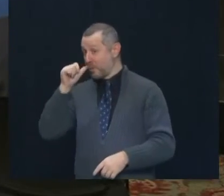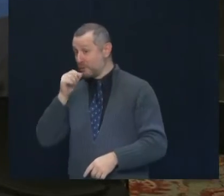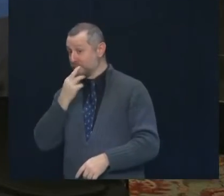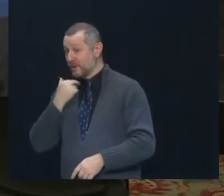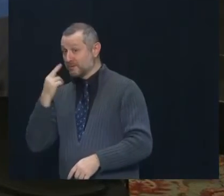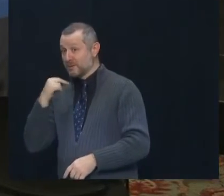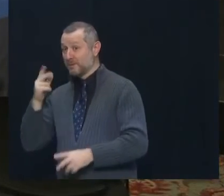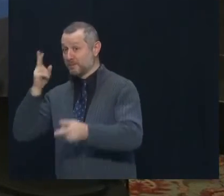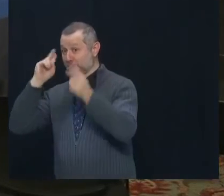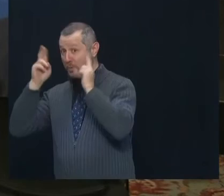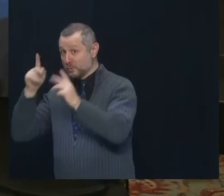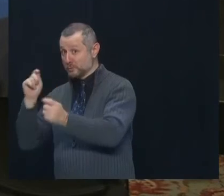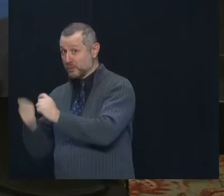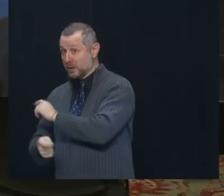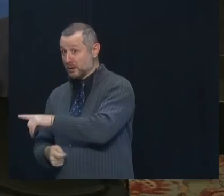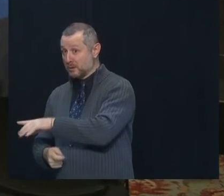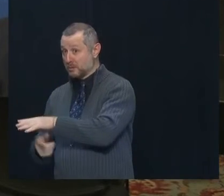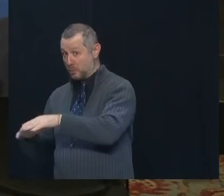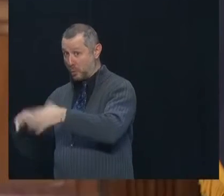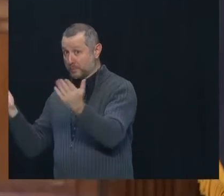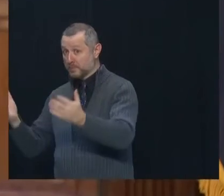happening, that's why we're looking at the data.